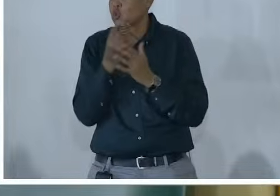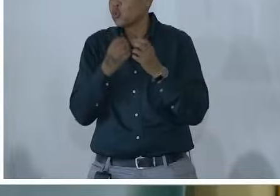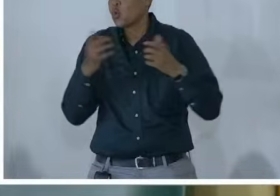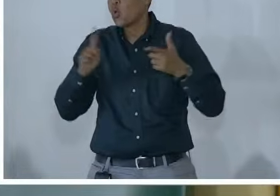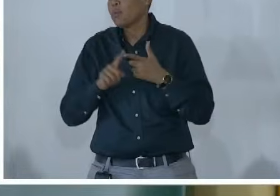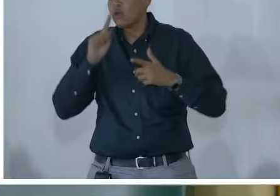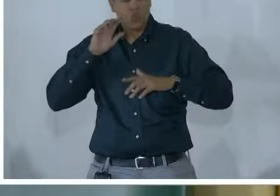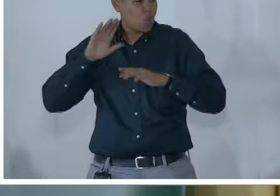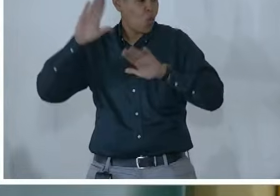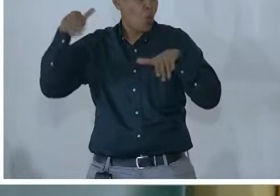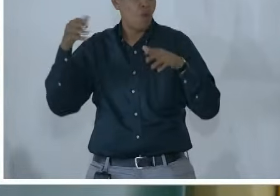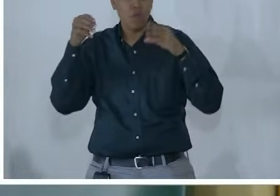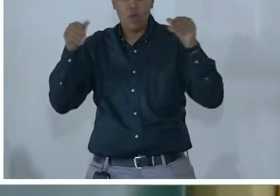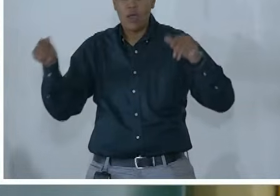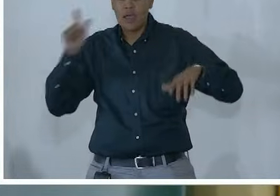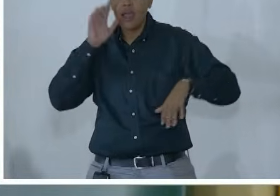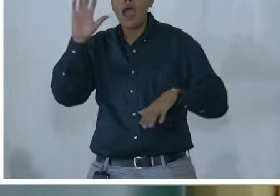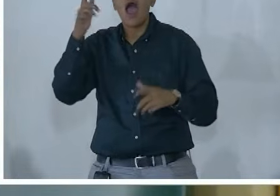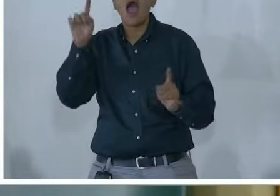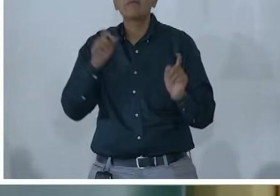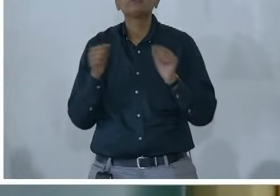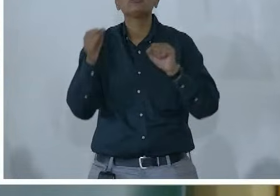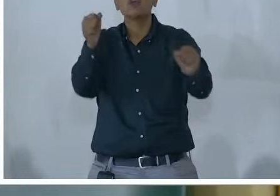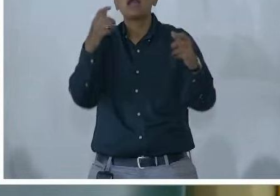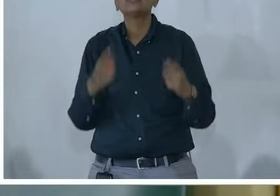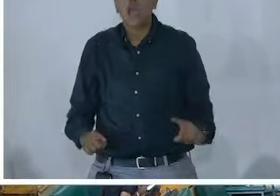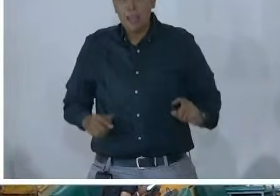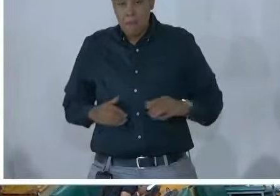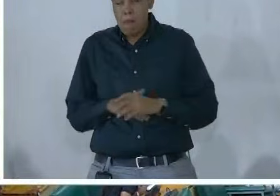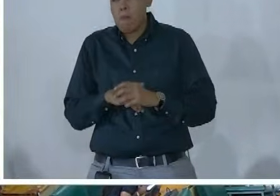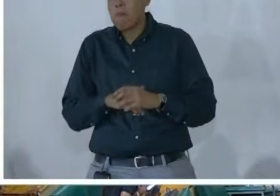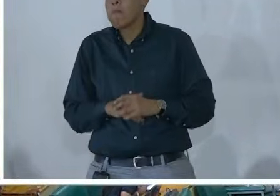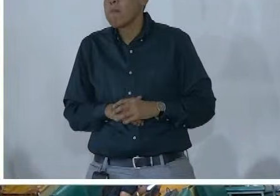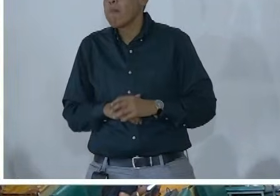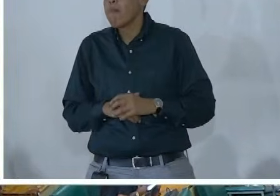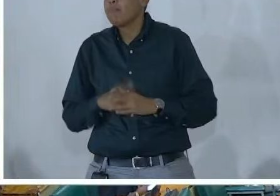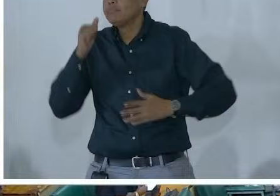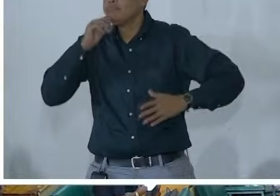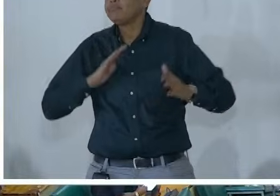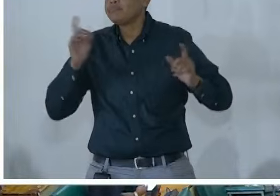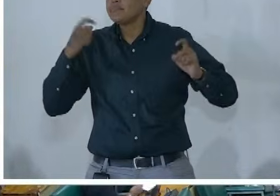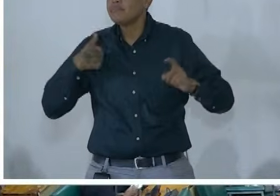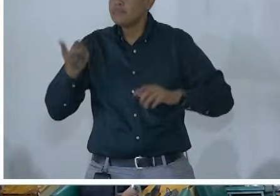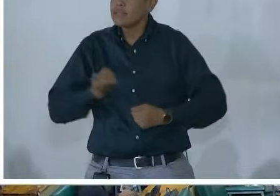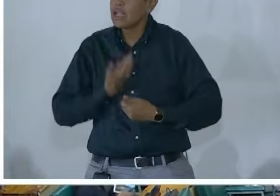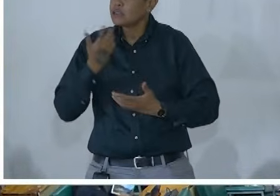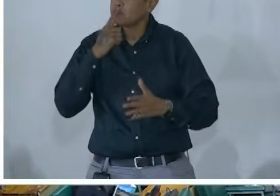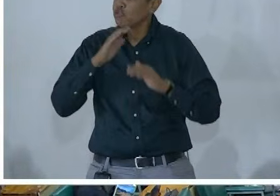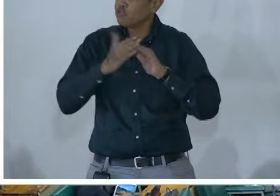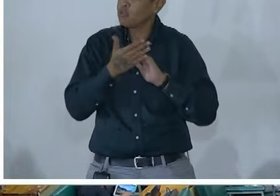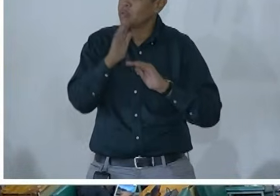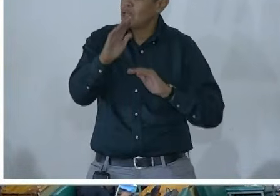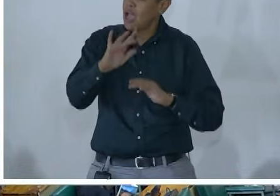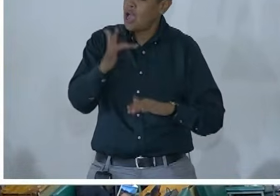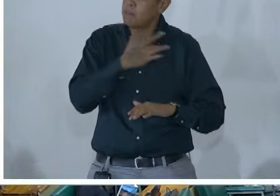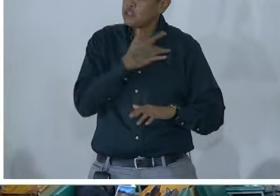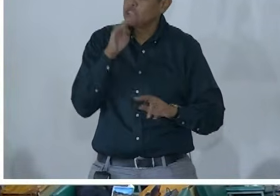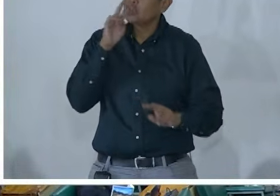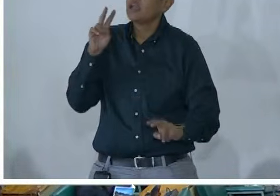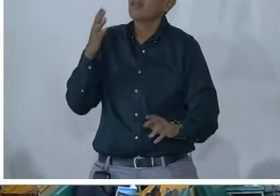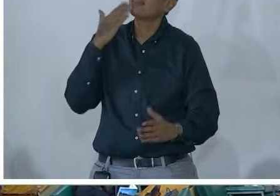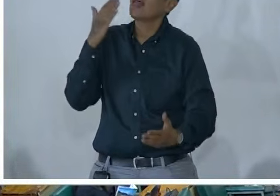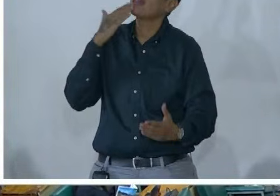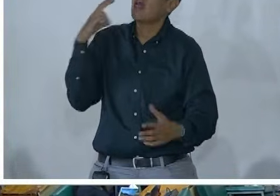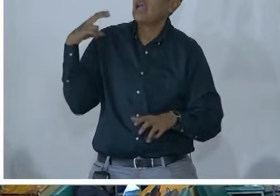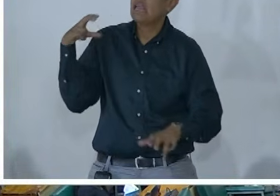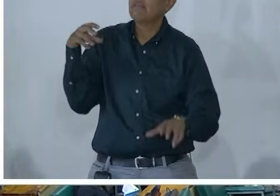and recapitalization strategy. Madam Speaker, I express Jamaica's appreciation for the investment